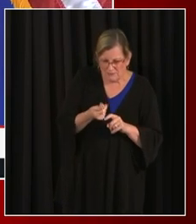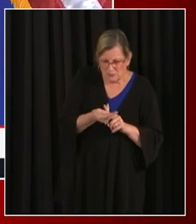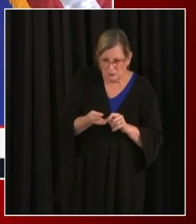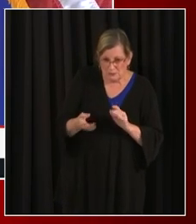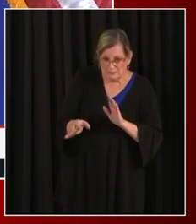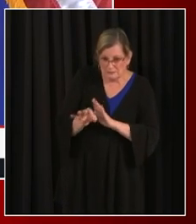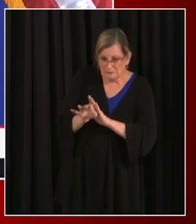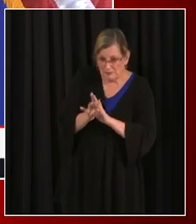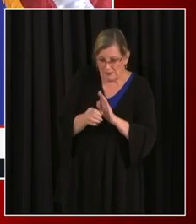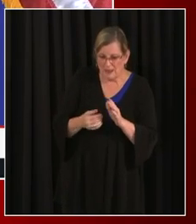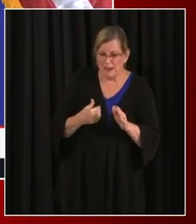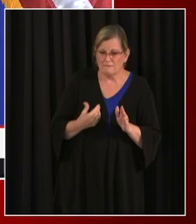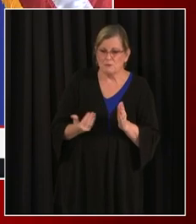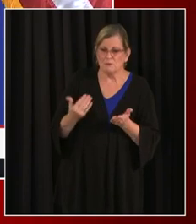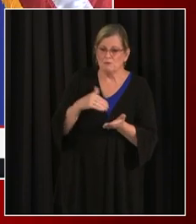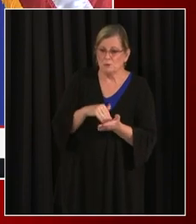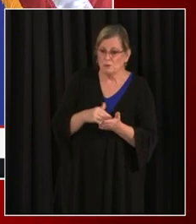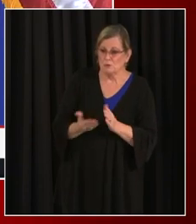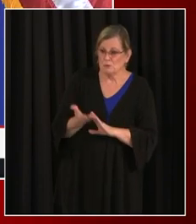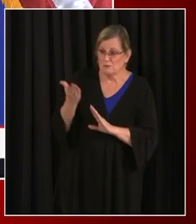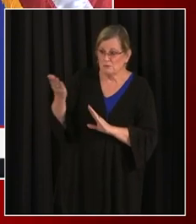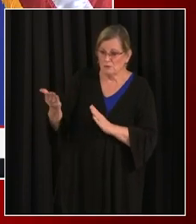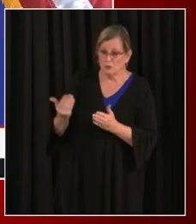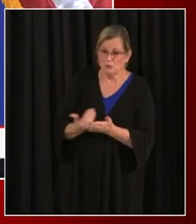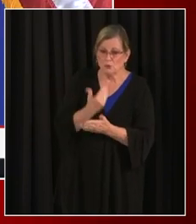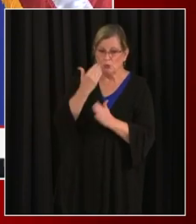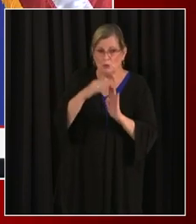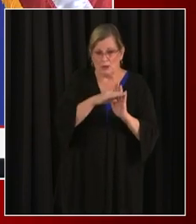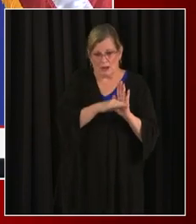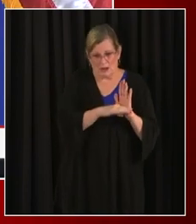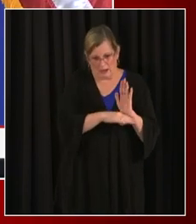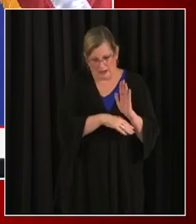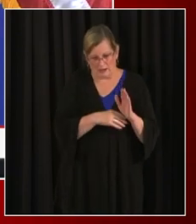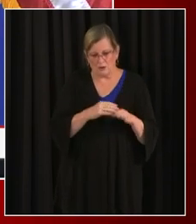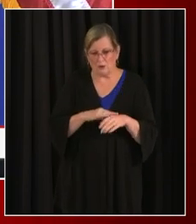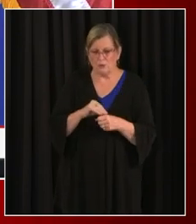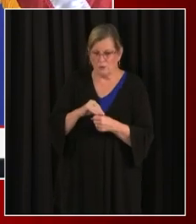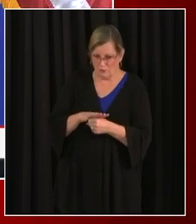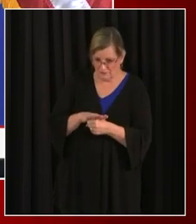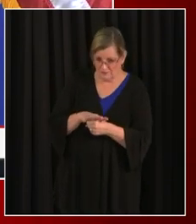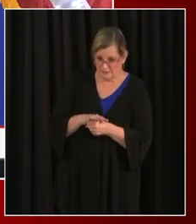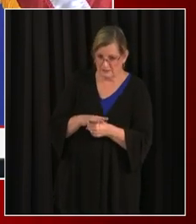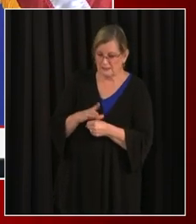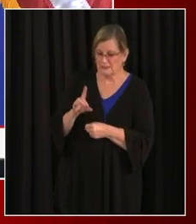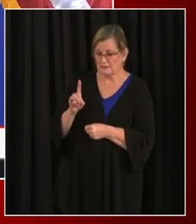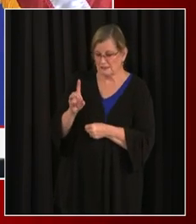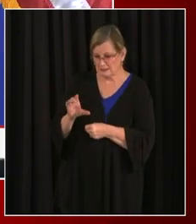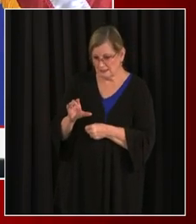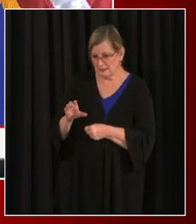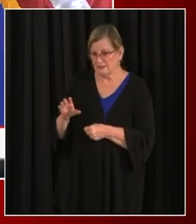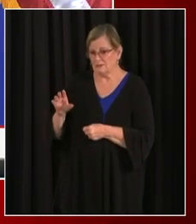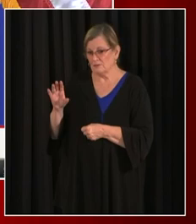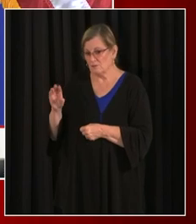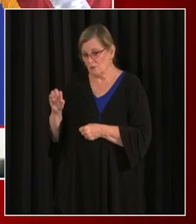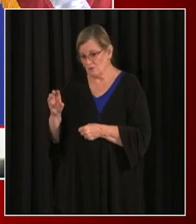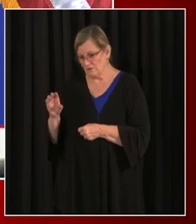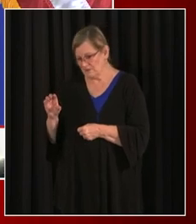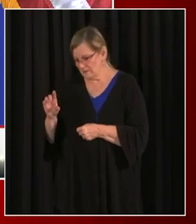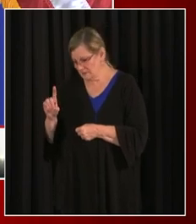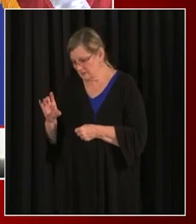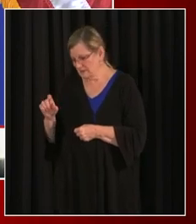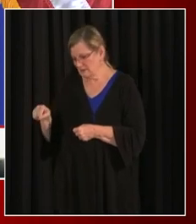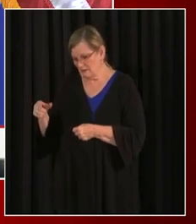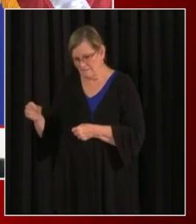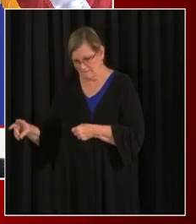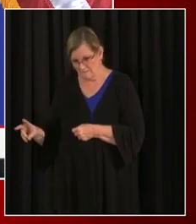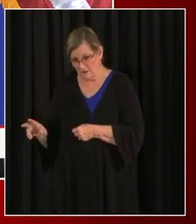plans based on new guidance, which is on coronavirus.dc.gov. For the outdoor venues, those 8 are ones that had